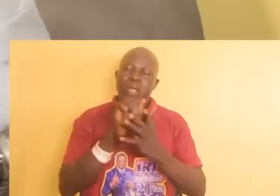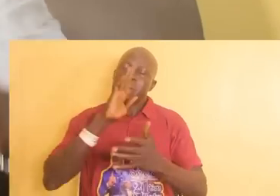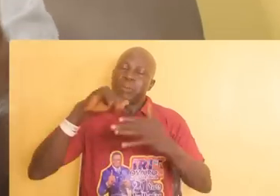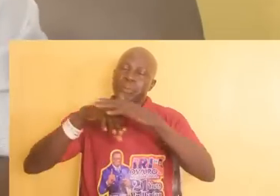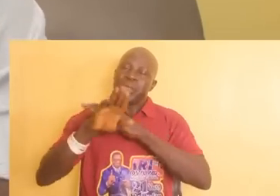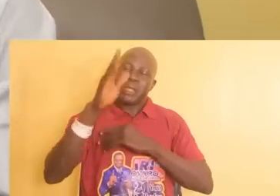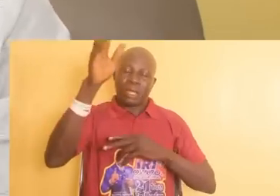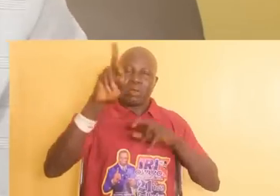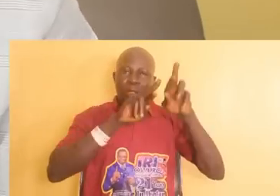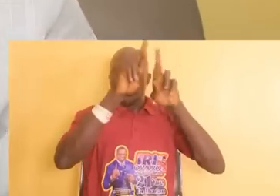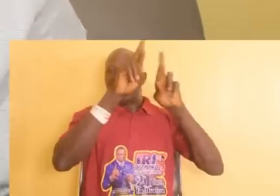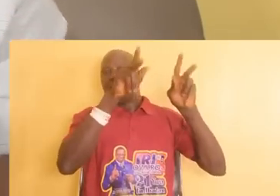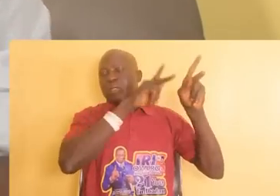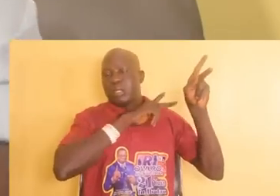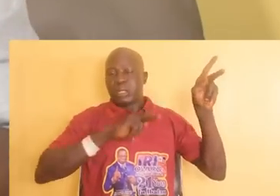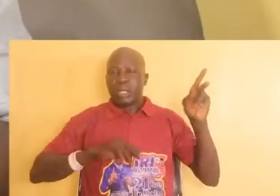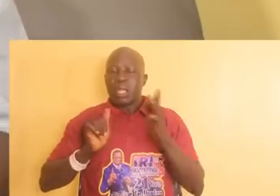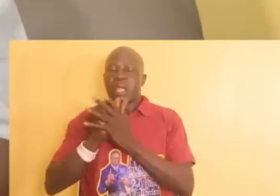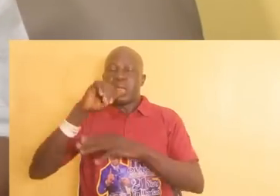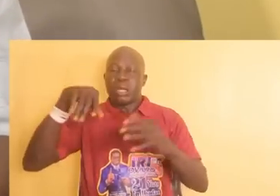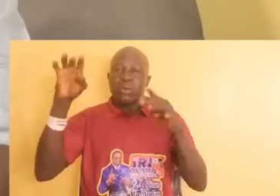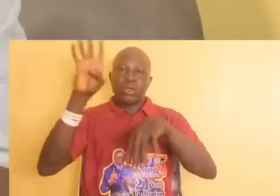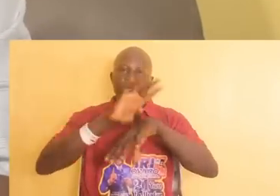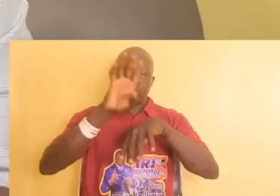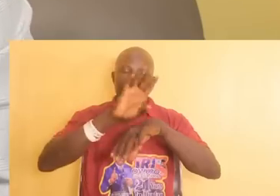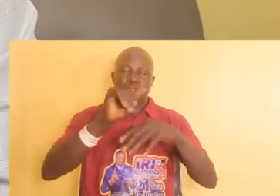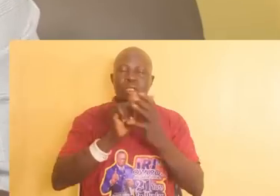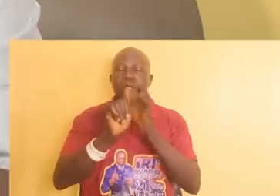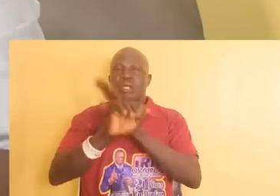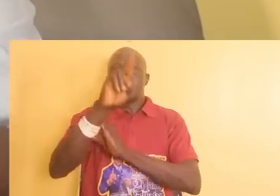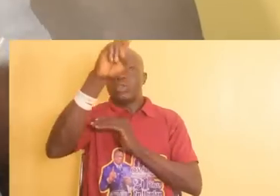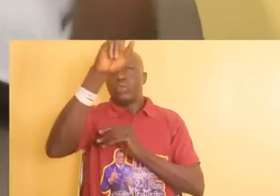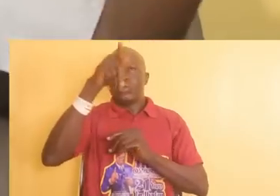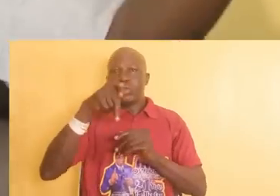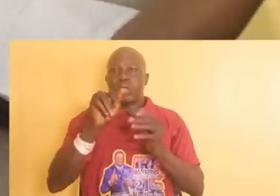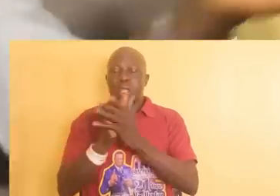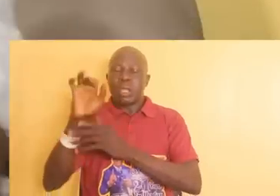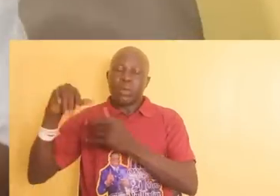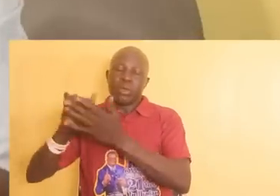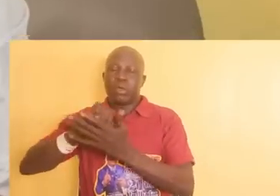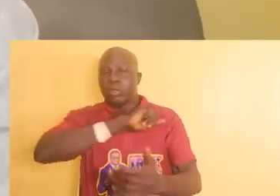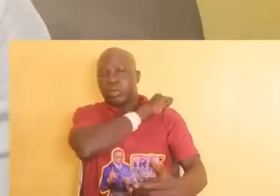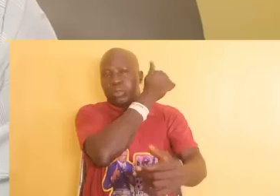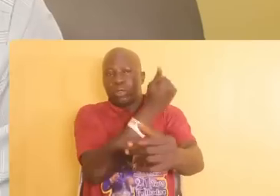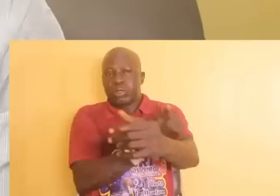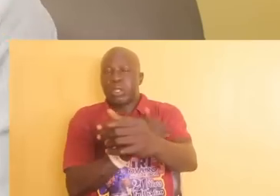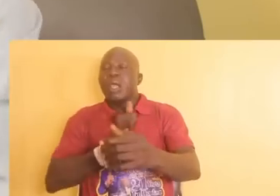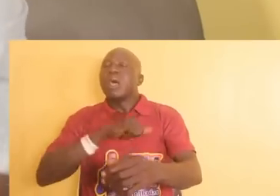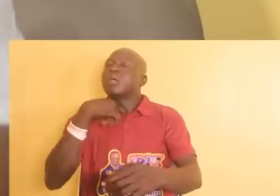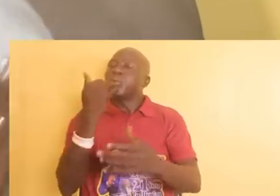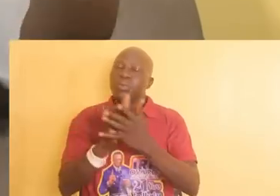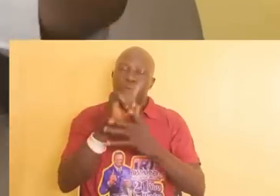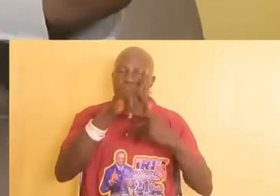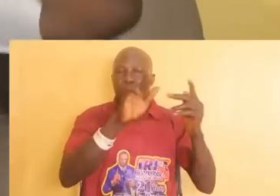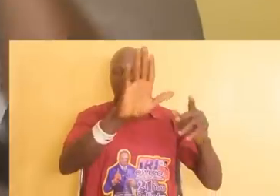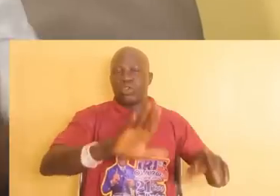be lo se bi oba ati church wa ni uk rabu den ka la I sell it late. No one will call you.